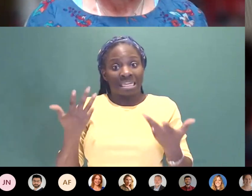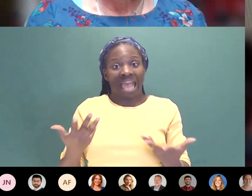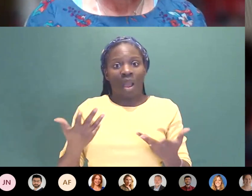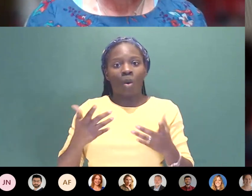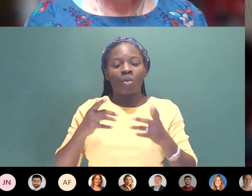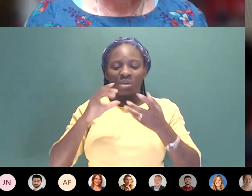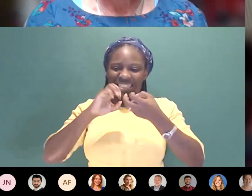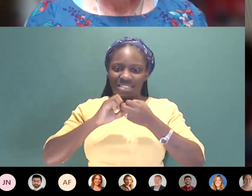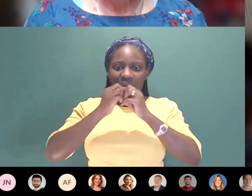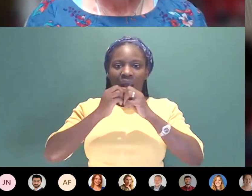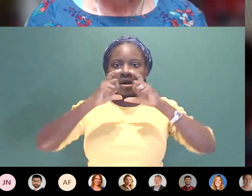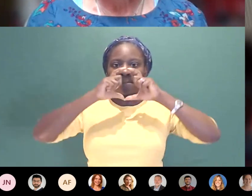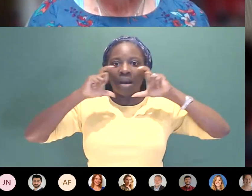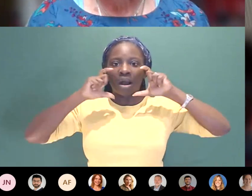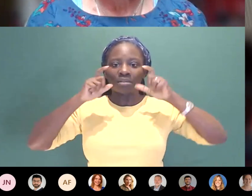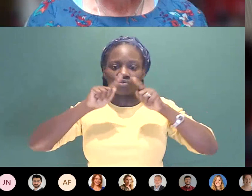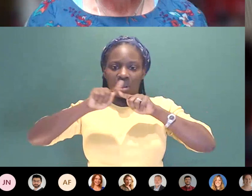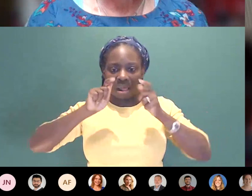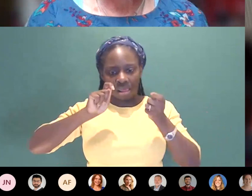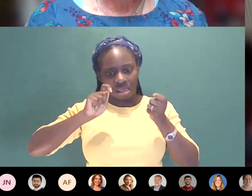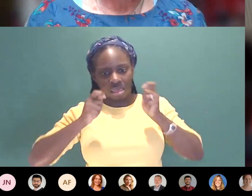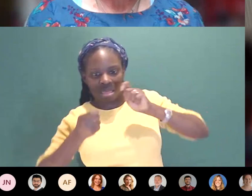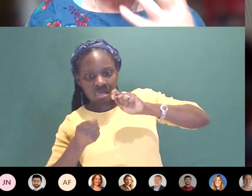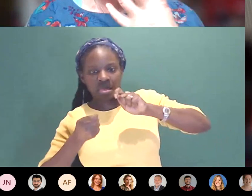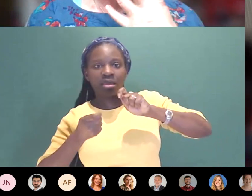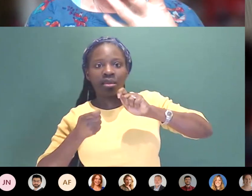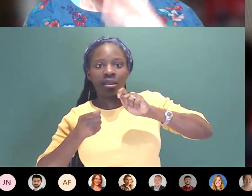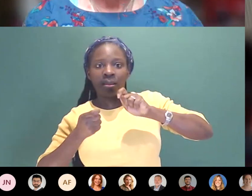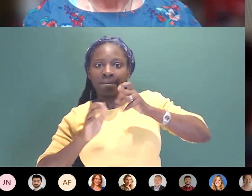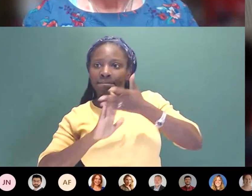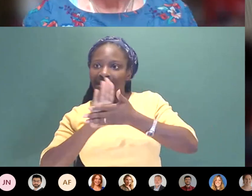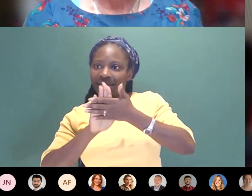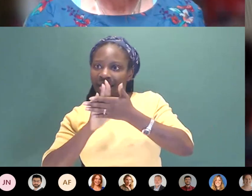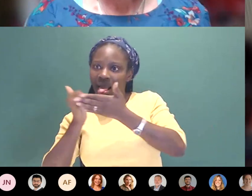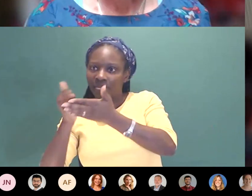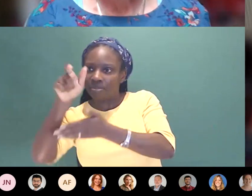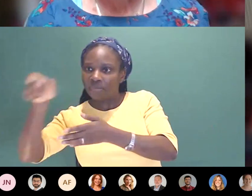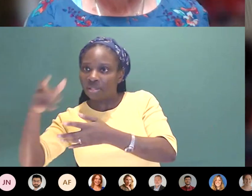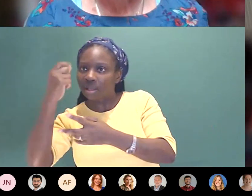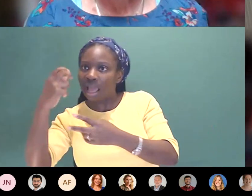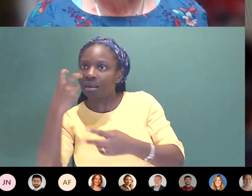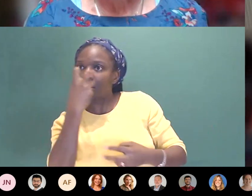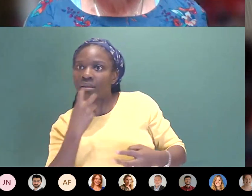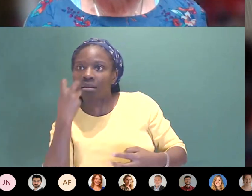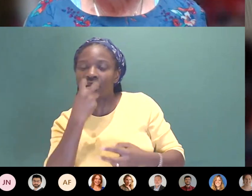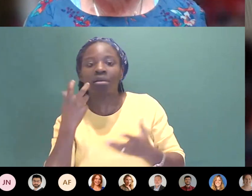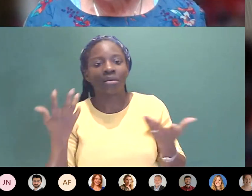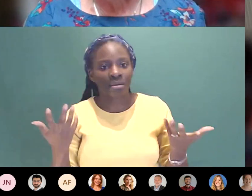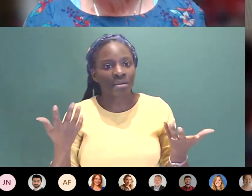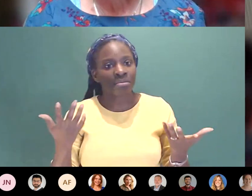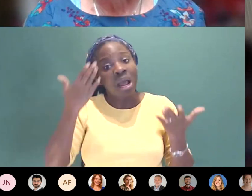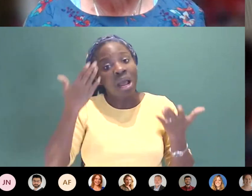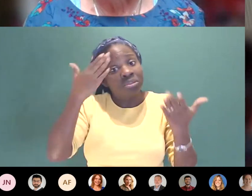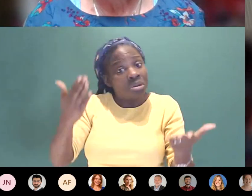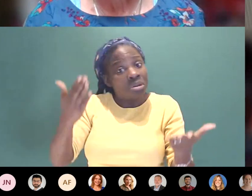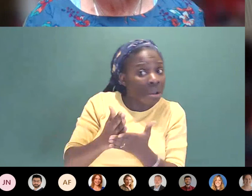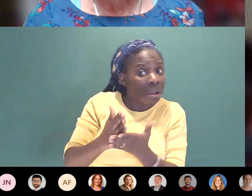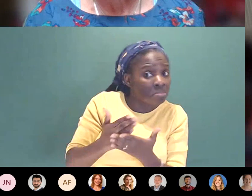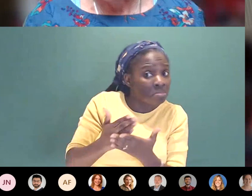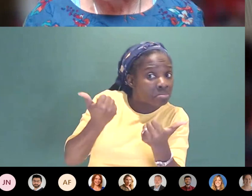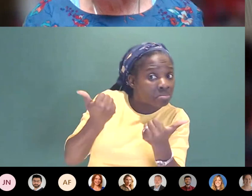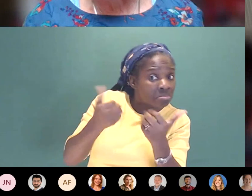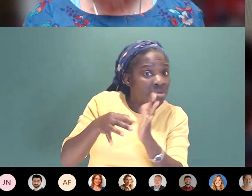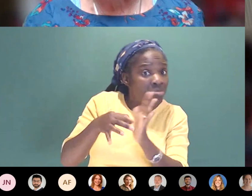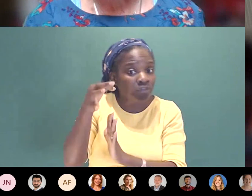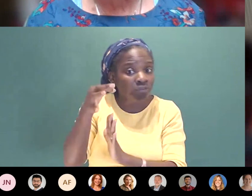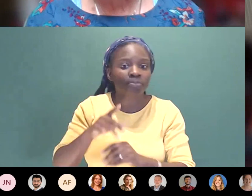of the masks to try and take account of people needing to be able to see more of the face. But we don't know whether those are any better yet. I can